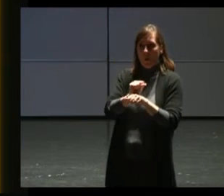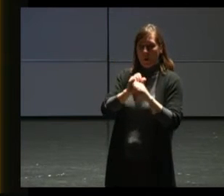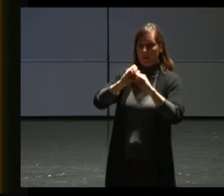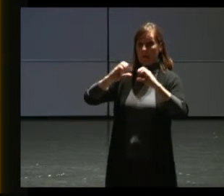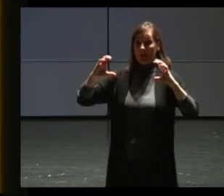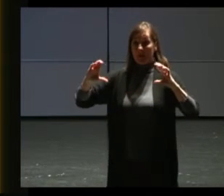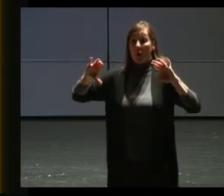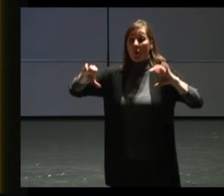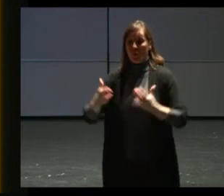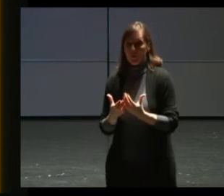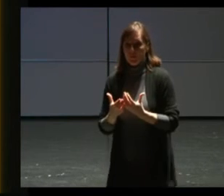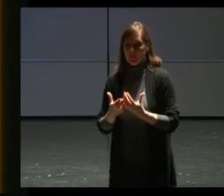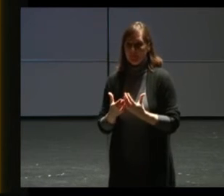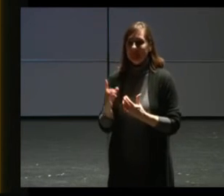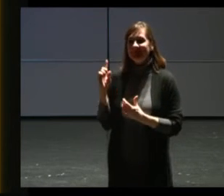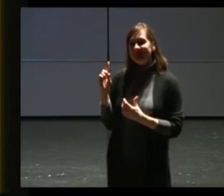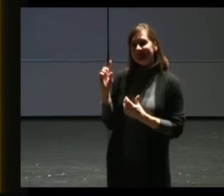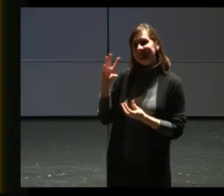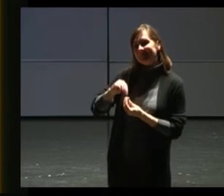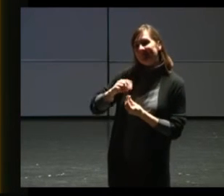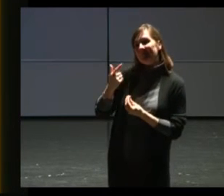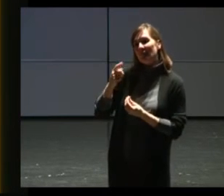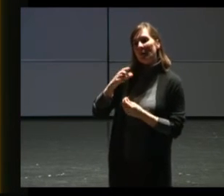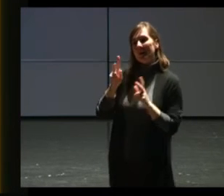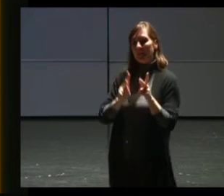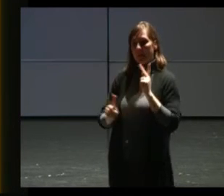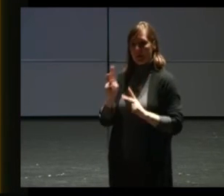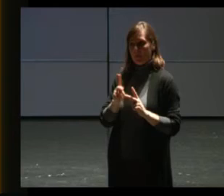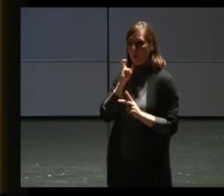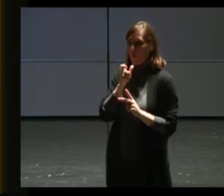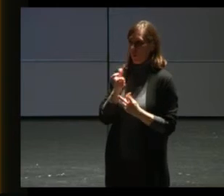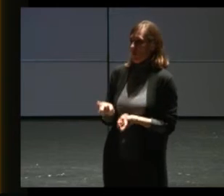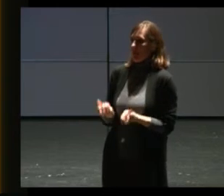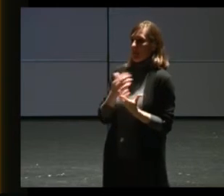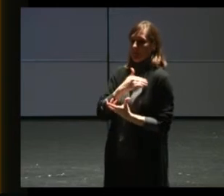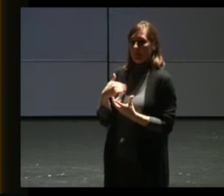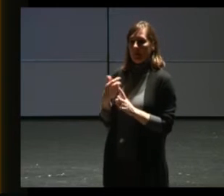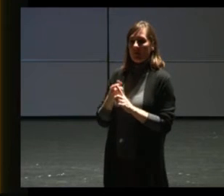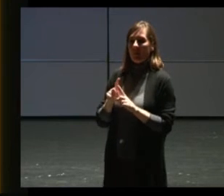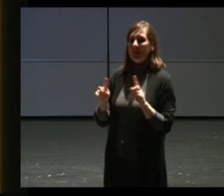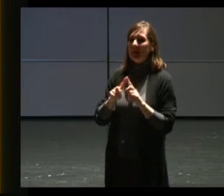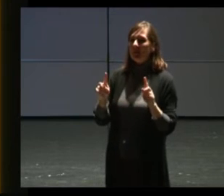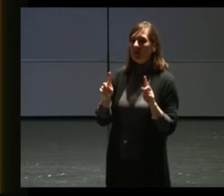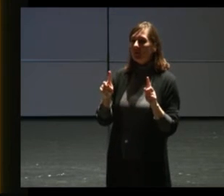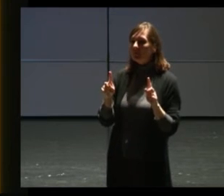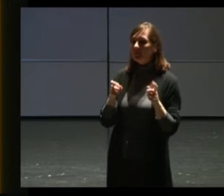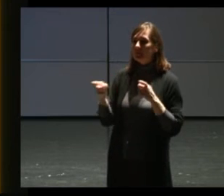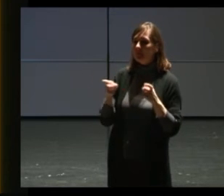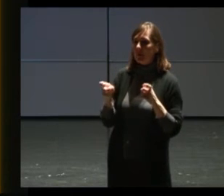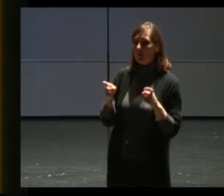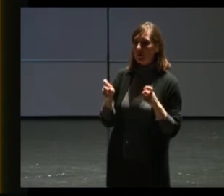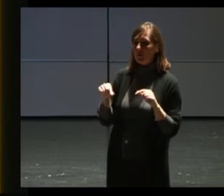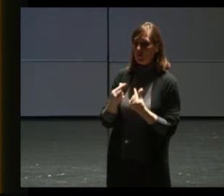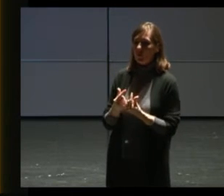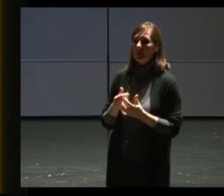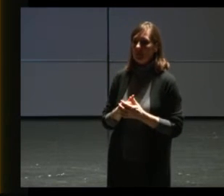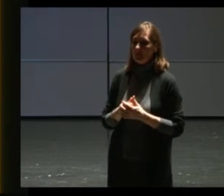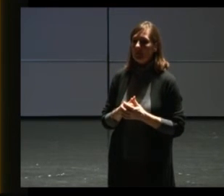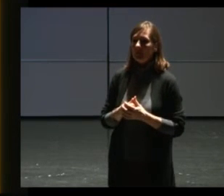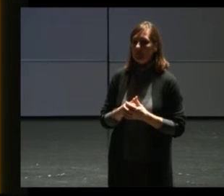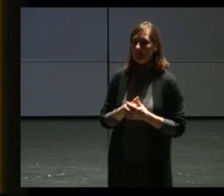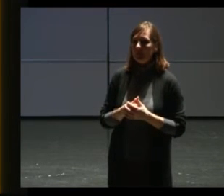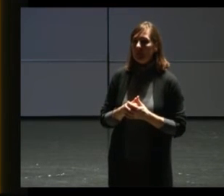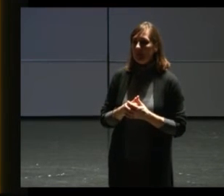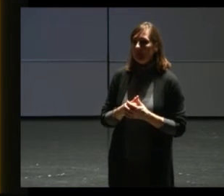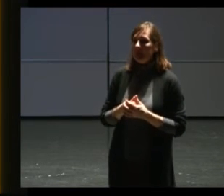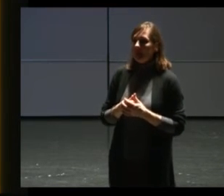group has 21 individuals who have multiple members from all of our key governance groups, has functional leadership from the vice